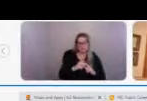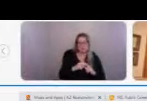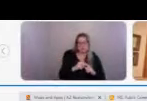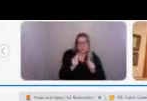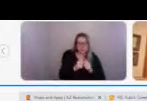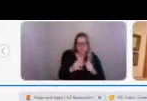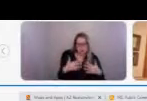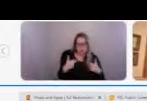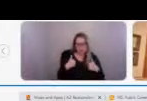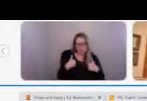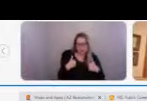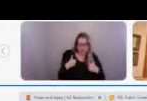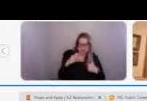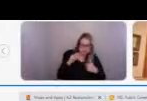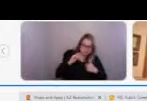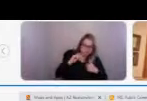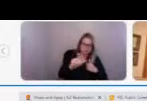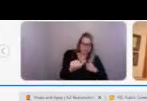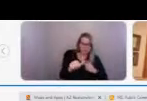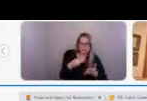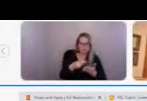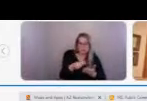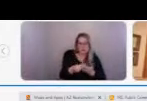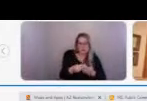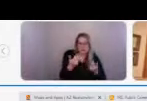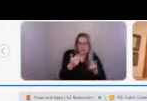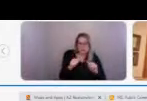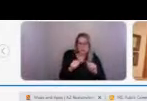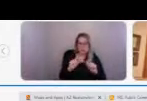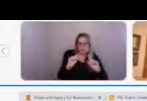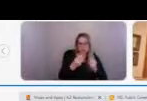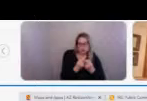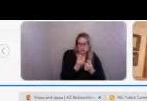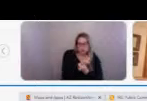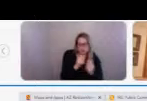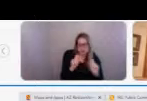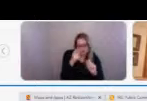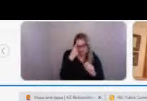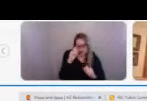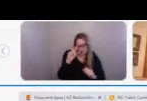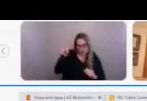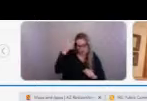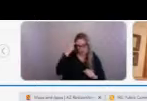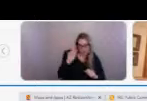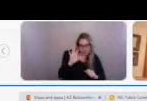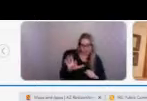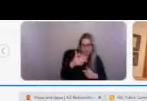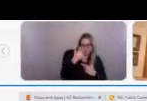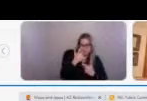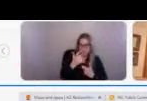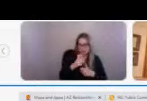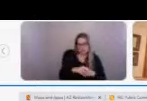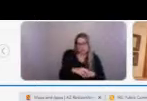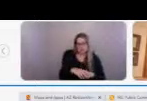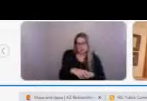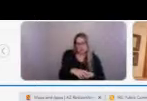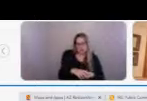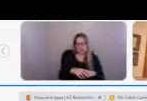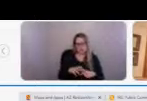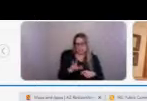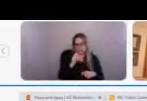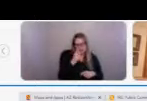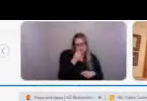having to invest much money or effort uh and districts were safe for the party of their interests and never mind what the voters had to